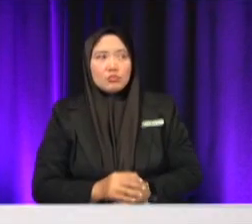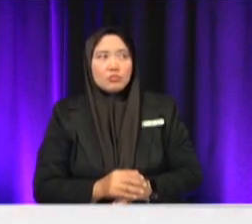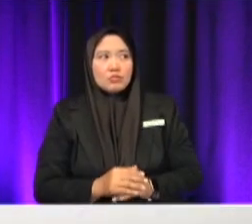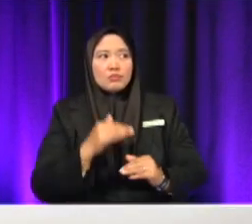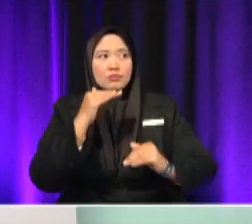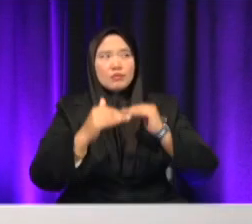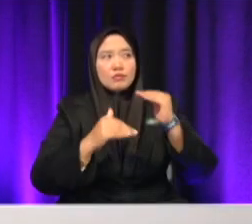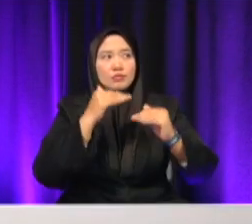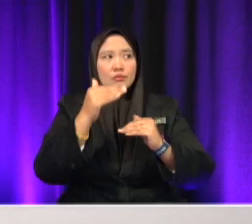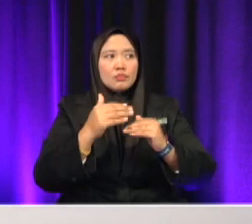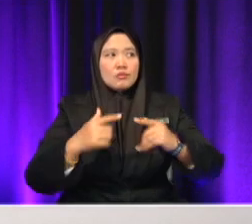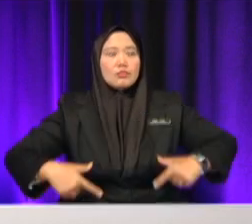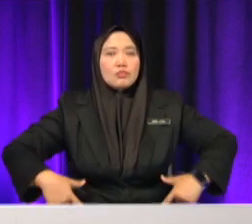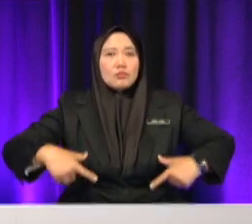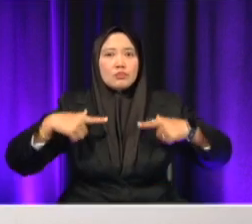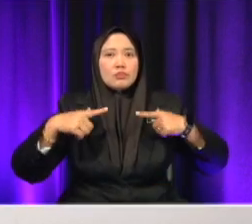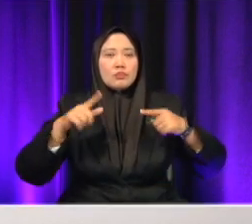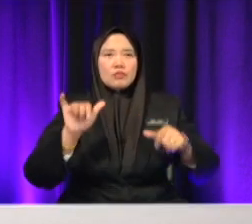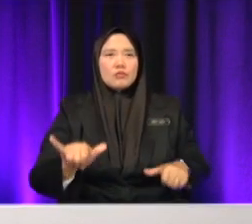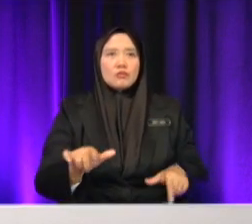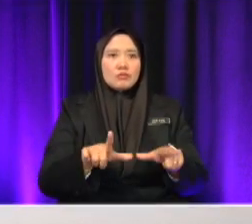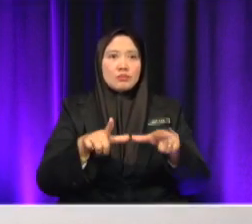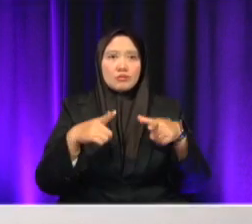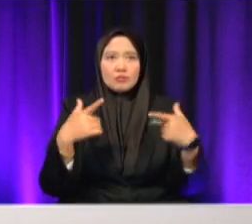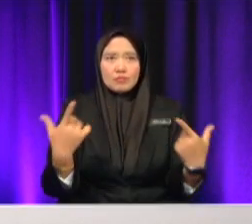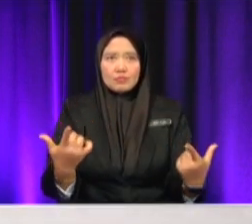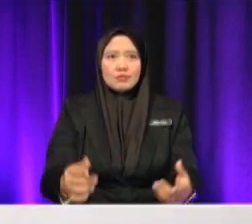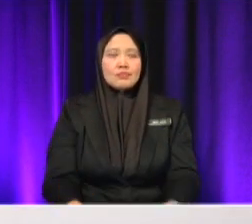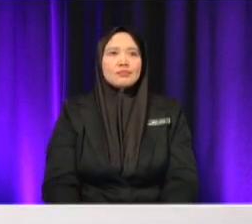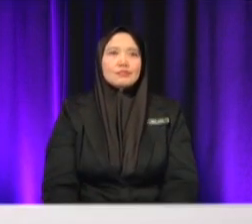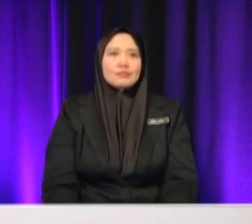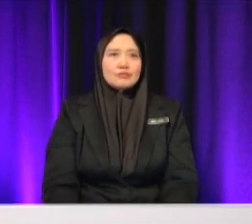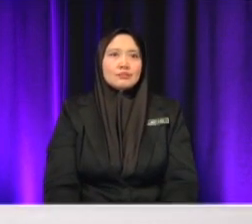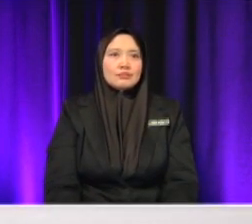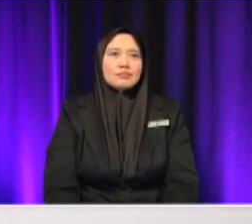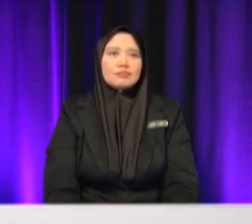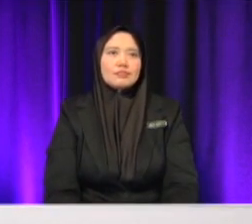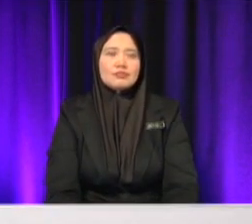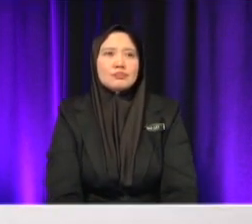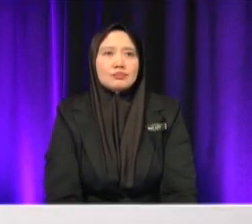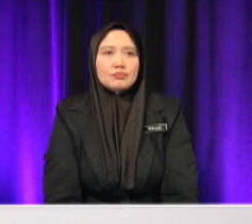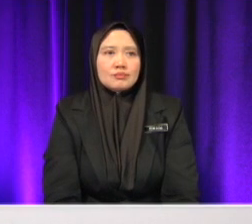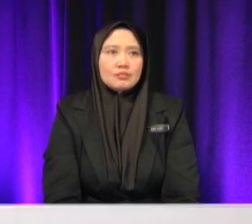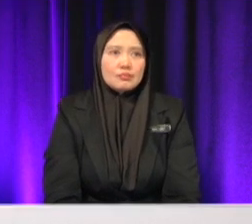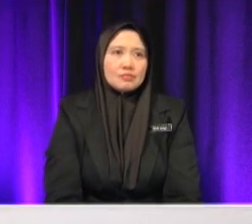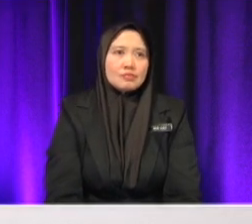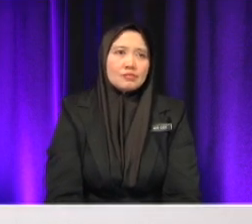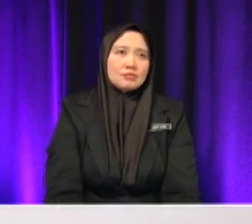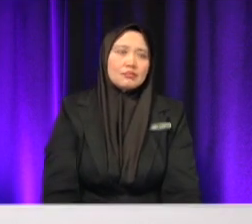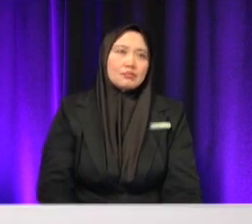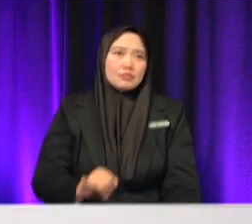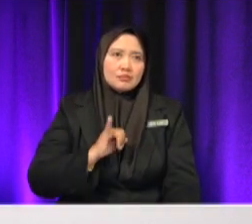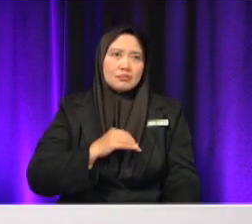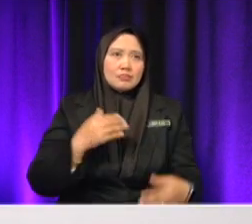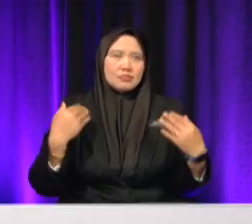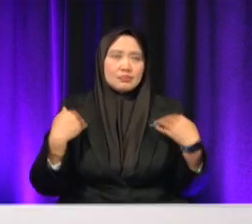give a response? All right, can we have one volunteer? Okay, yes, Adriana. So, I do.